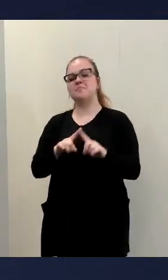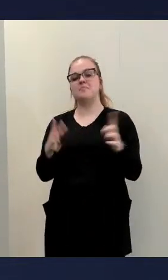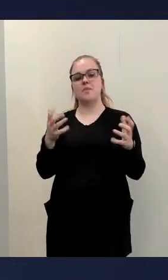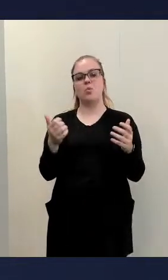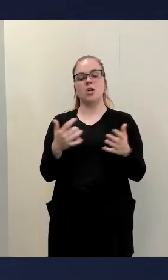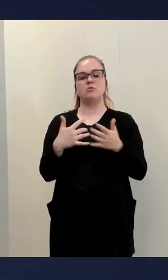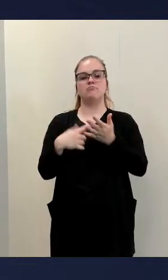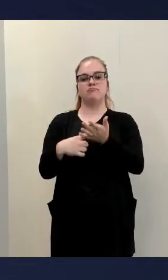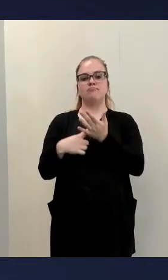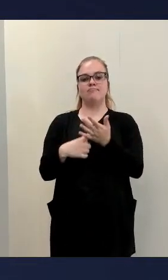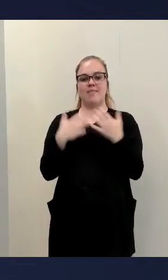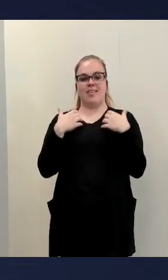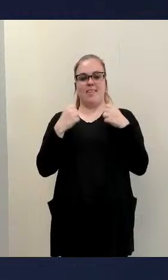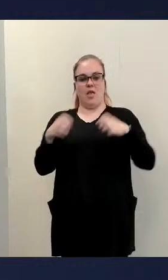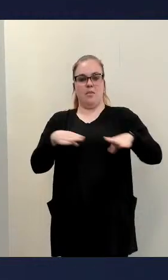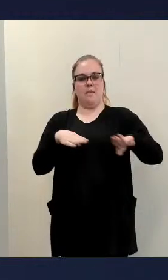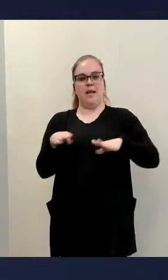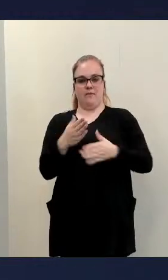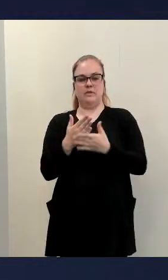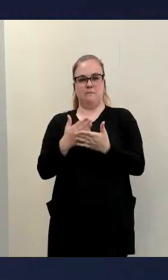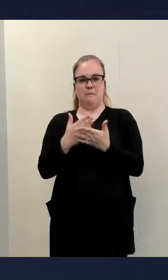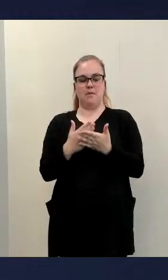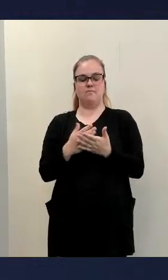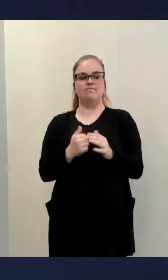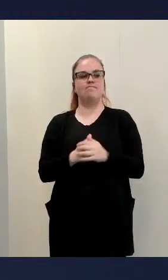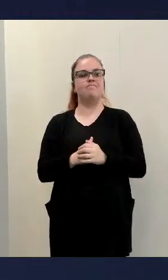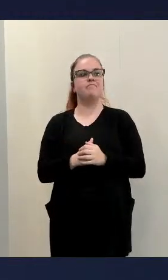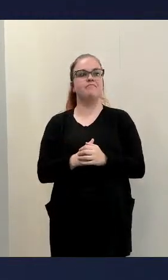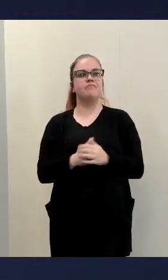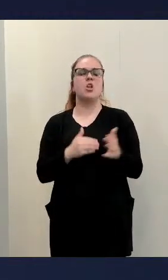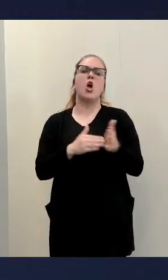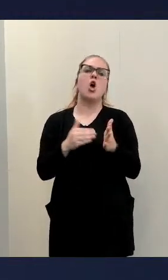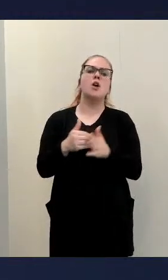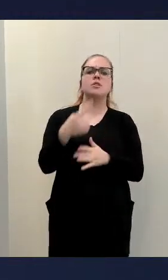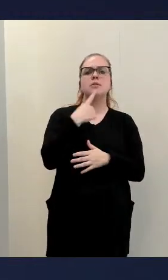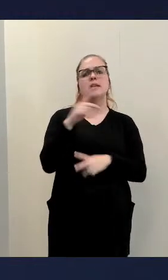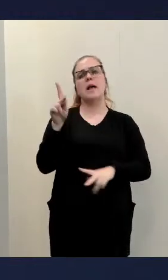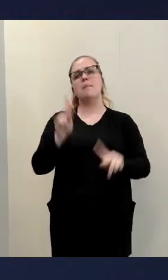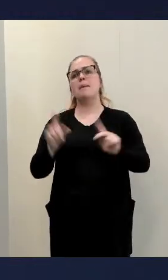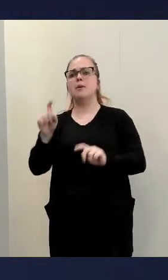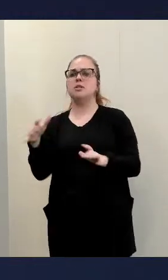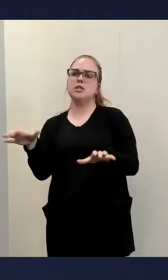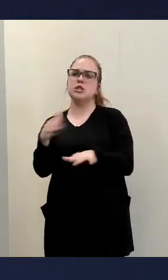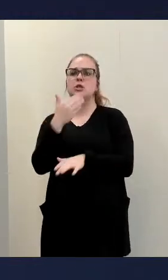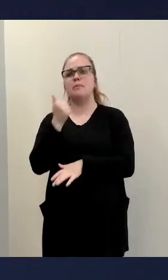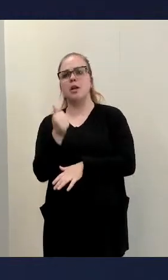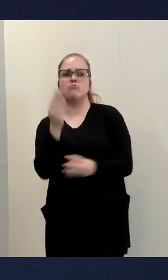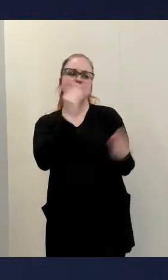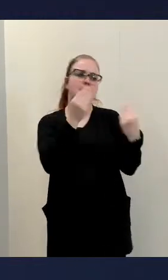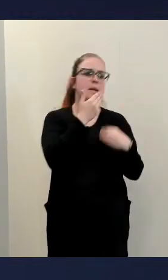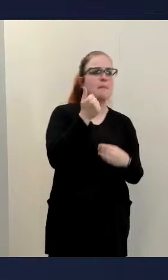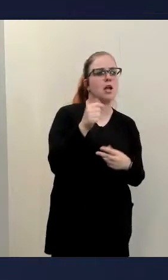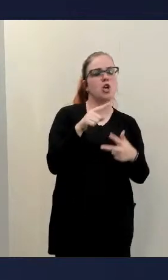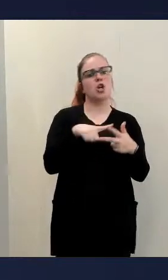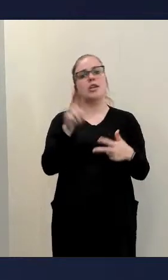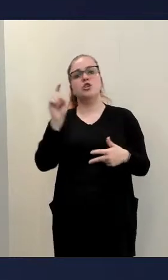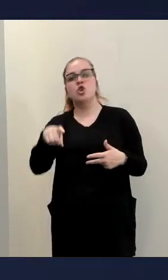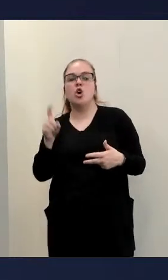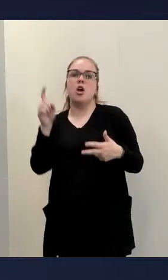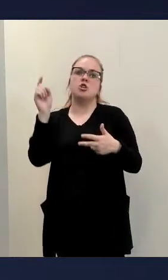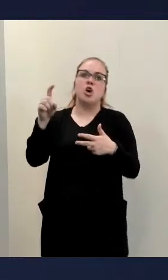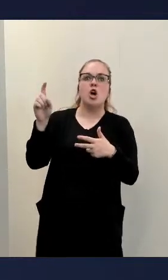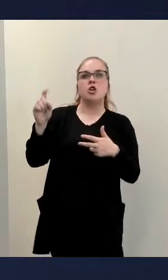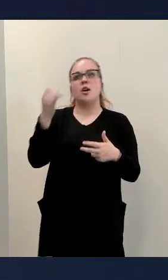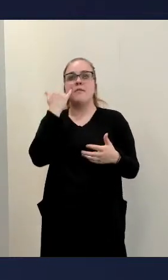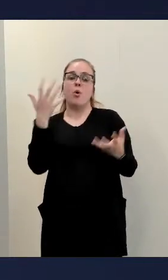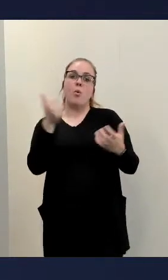the health behaviors piece. So often we say people need to do better. People need to eat better. People should. They should. If you wanted a